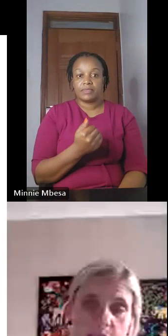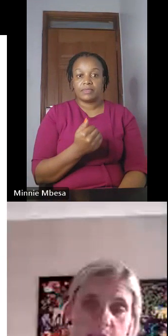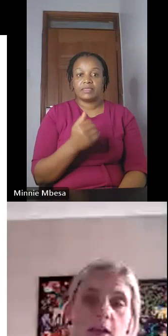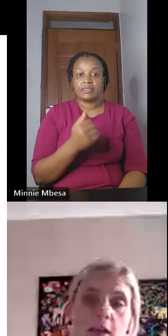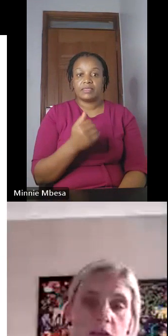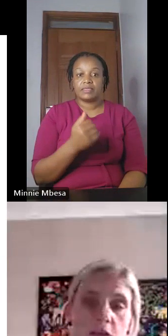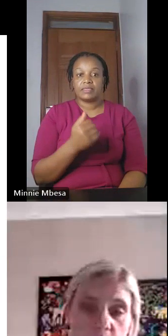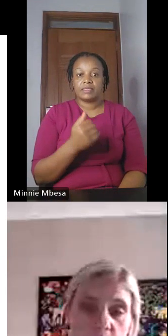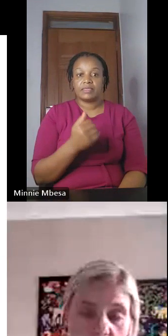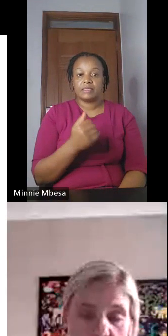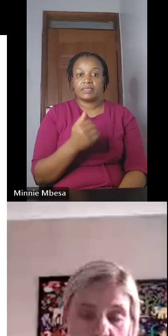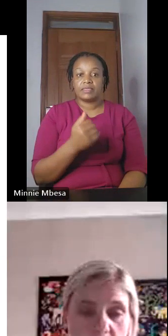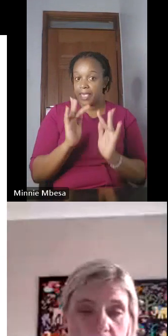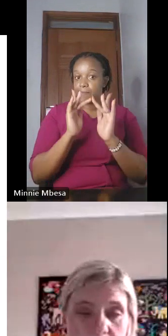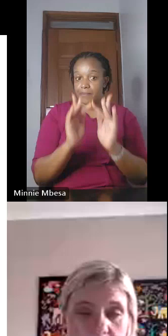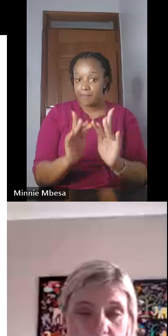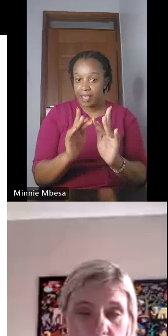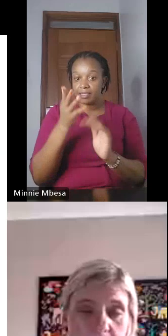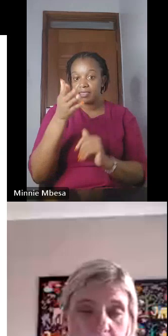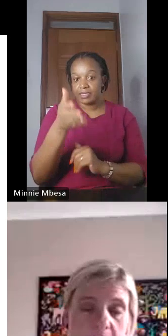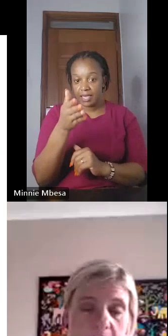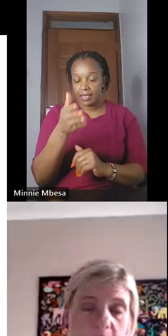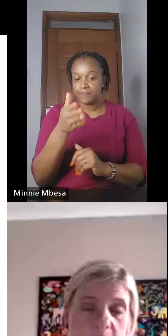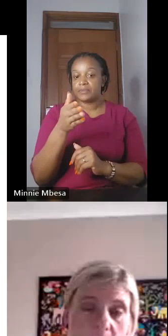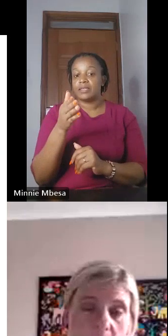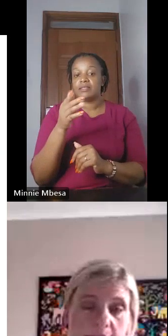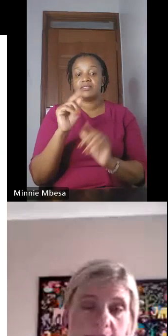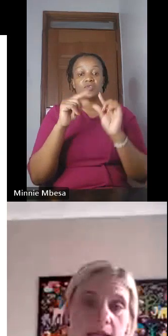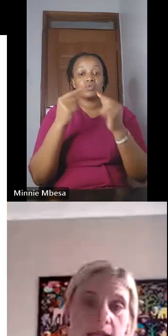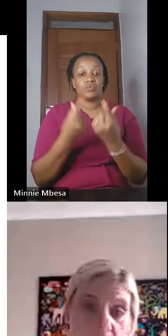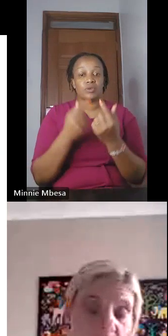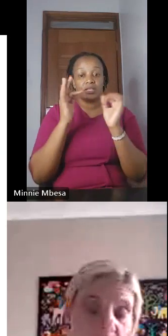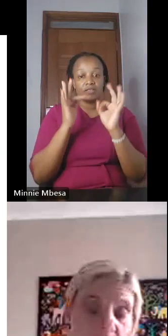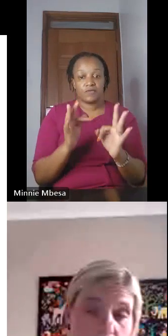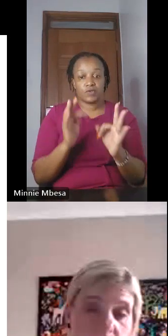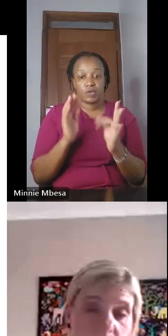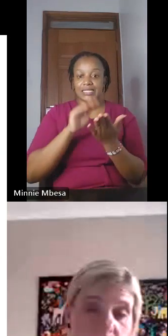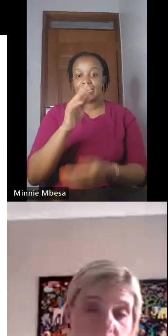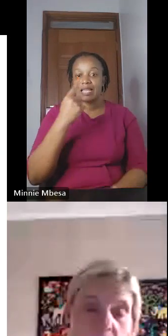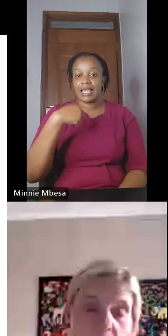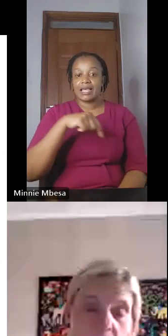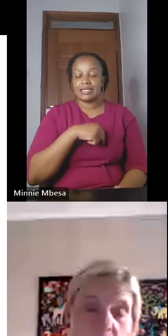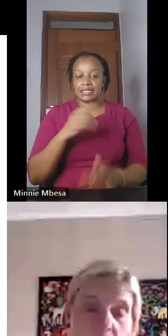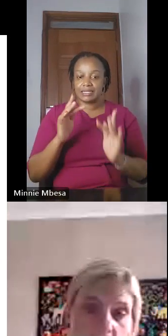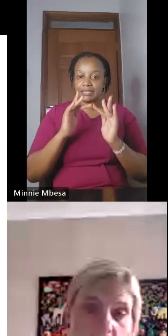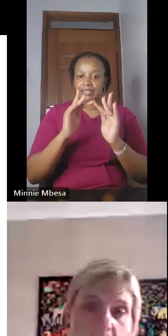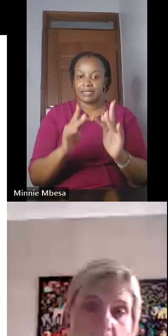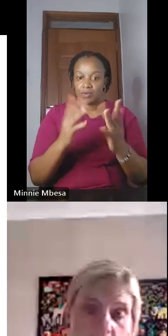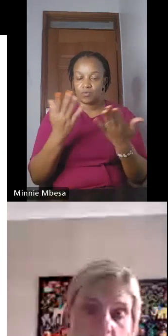address in the chat group, because if you can send us an email at Jetsy at